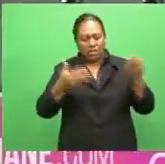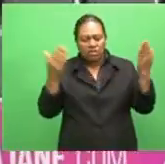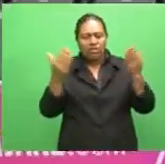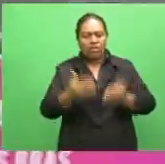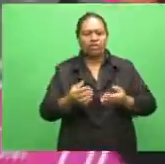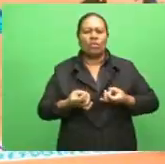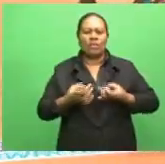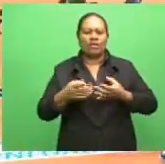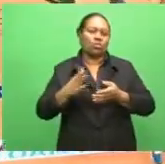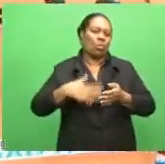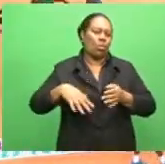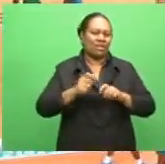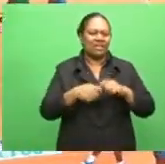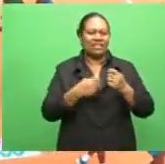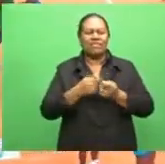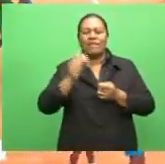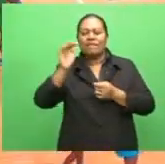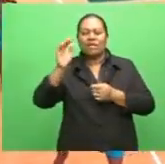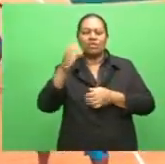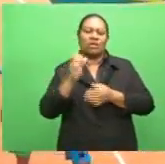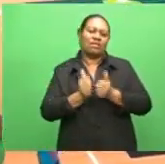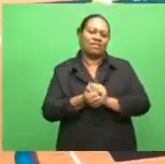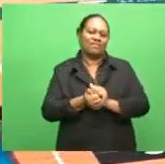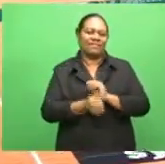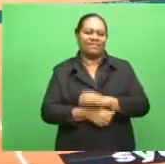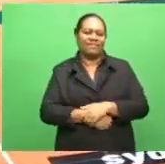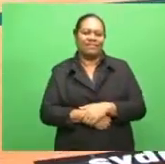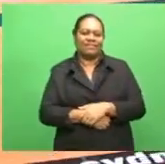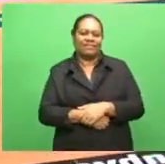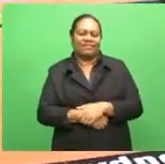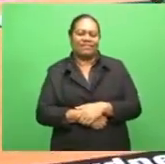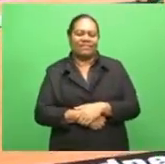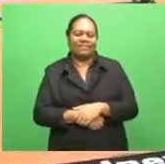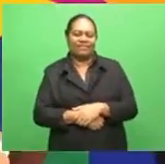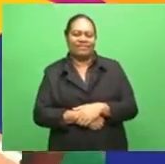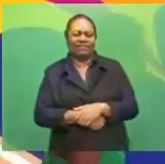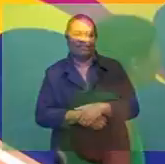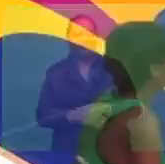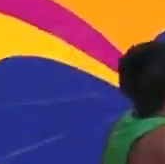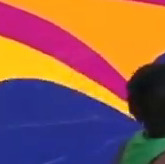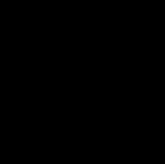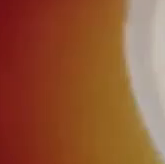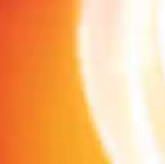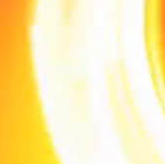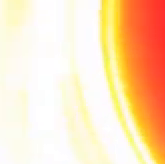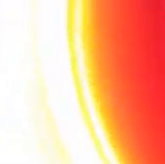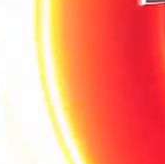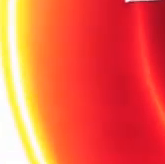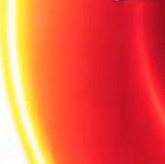a formidable team for future events. Karlini Tavi, FBC Sports.